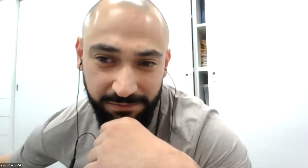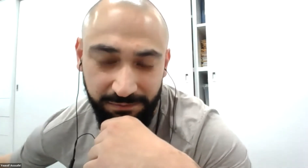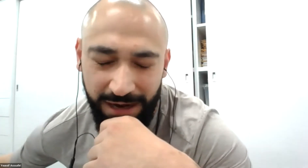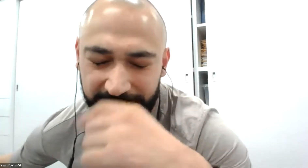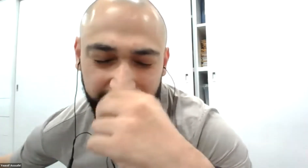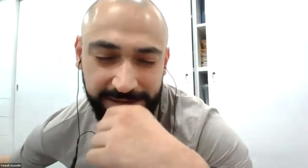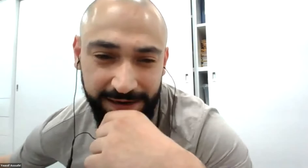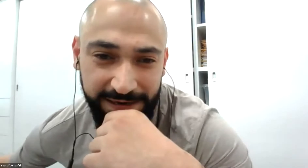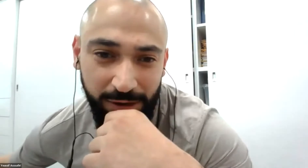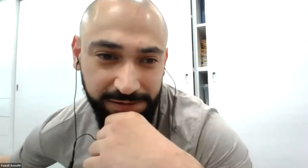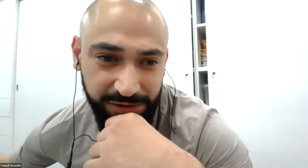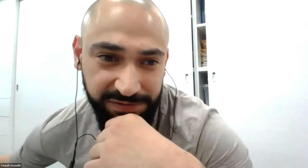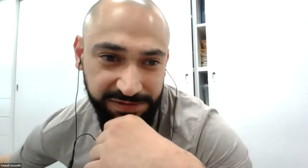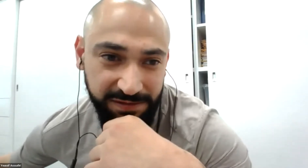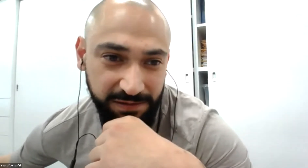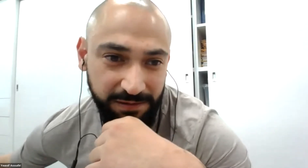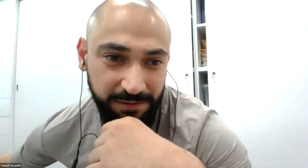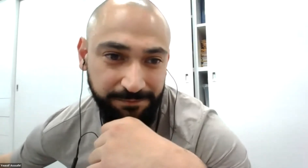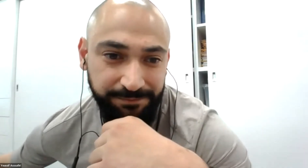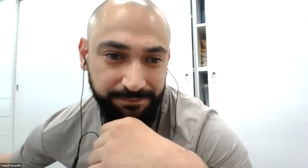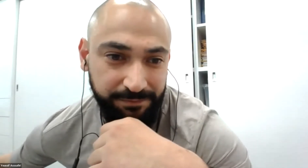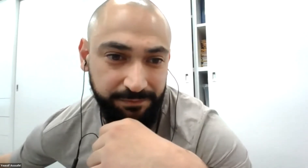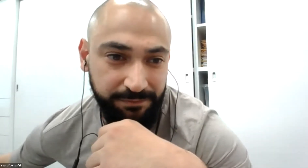Auslan's. It's NEAMI services.